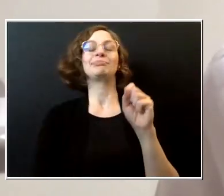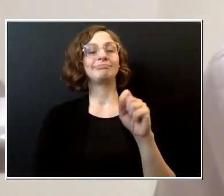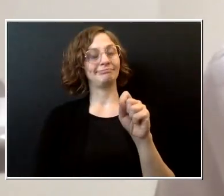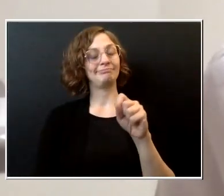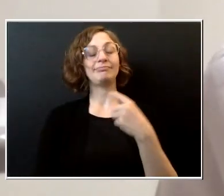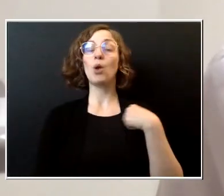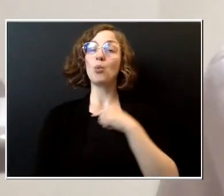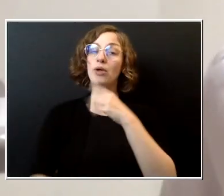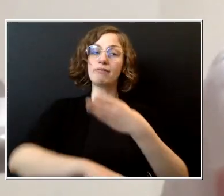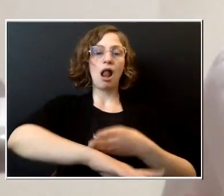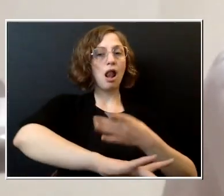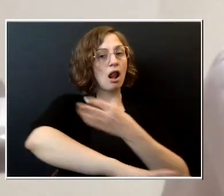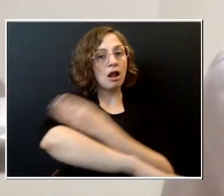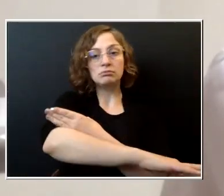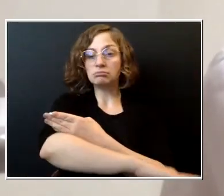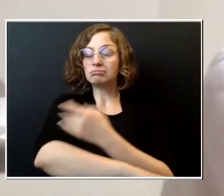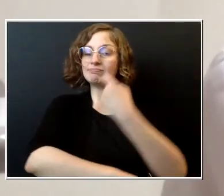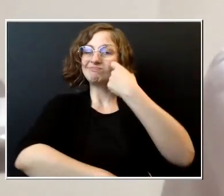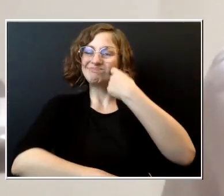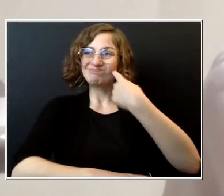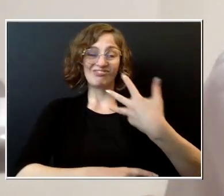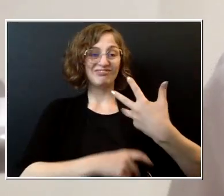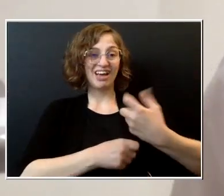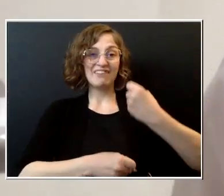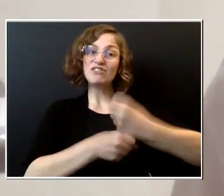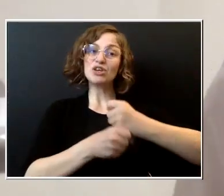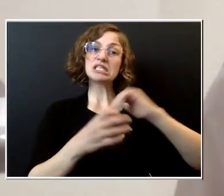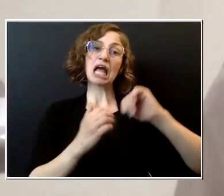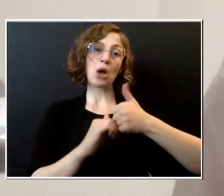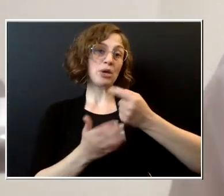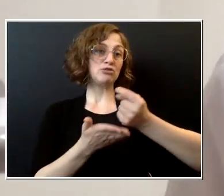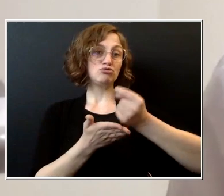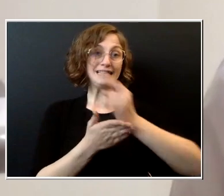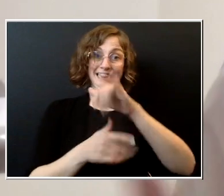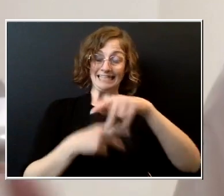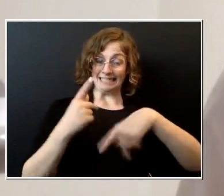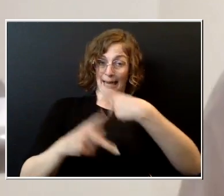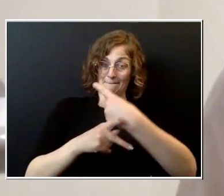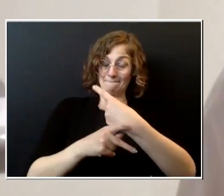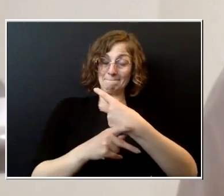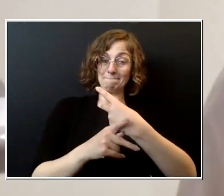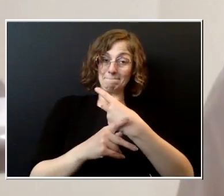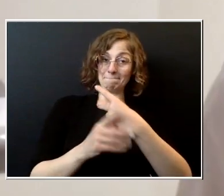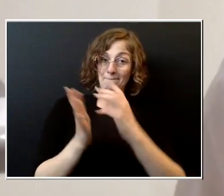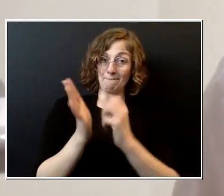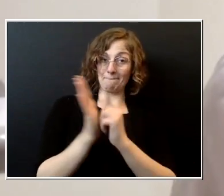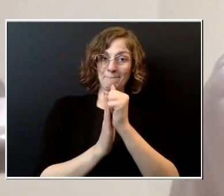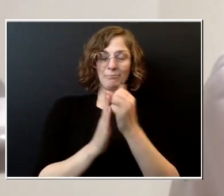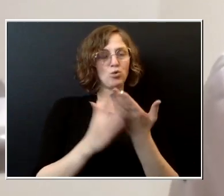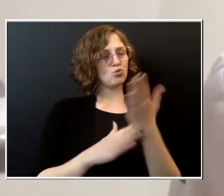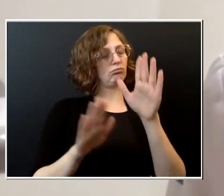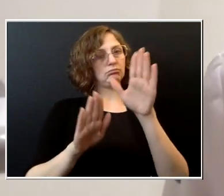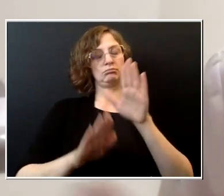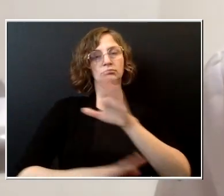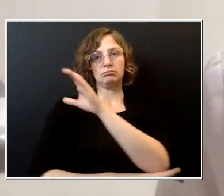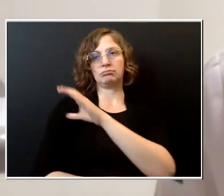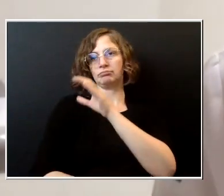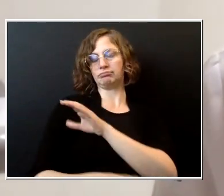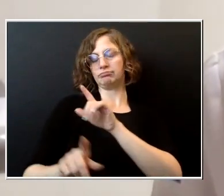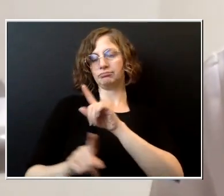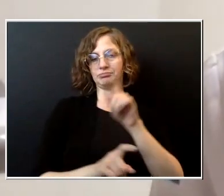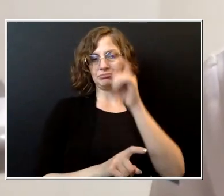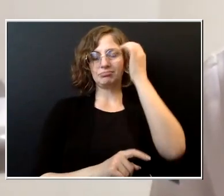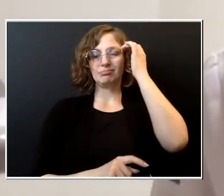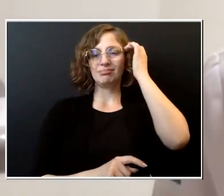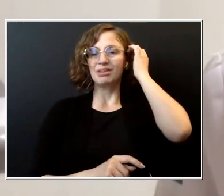improvements over the last even just 5 years in the treatment of this type of breast cancer through these great clinical trials that we have, but it is